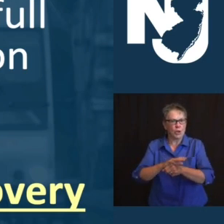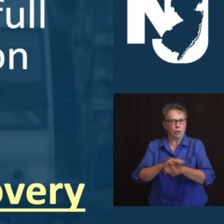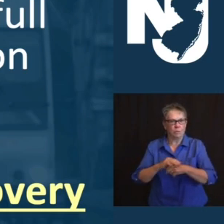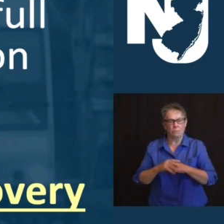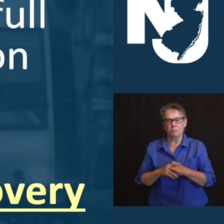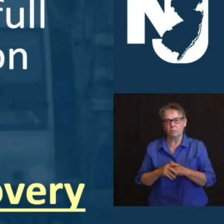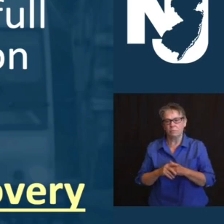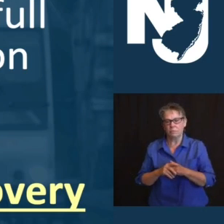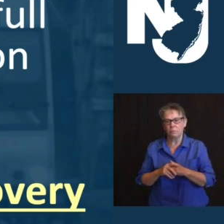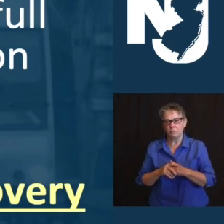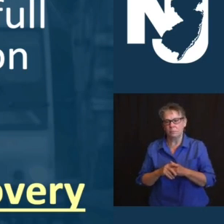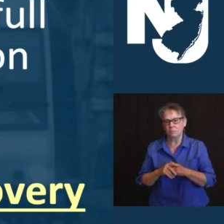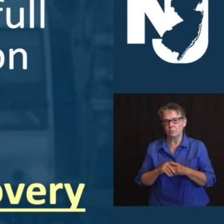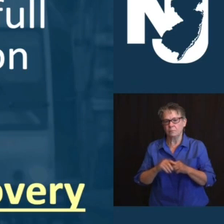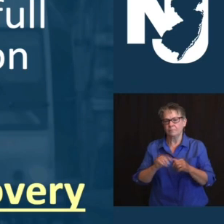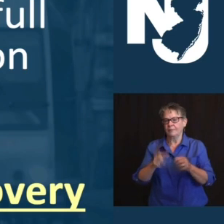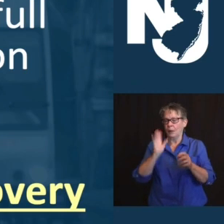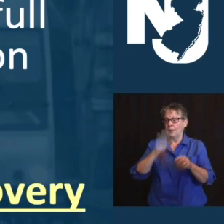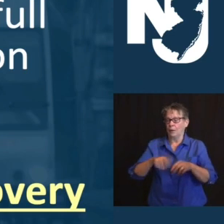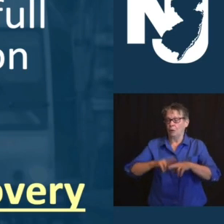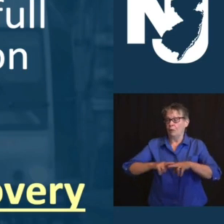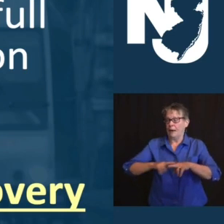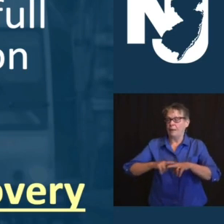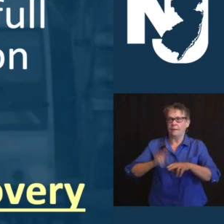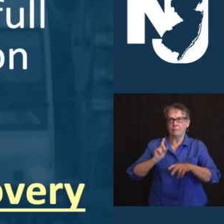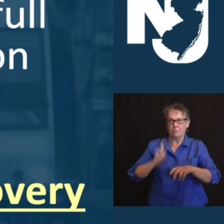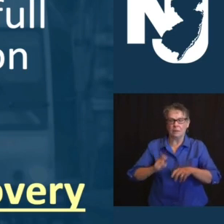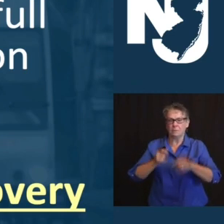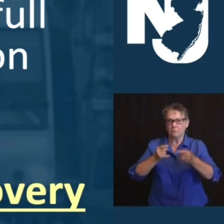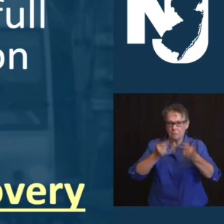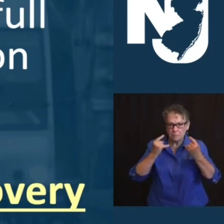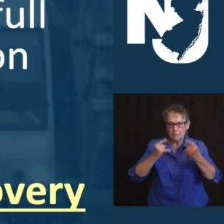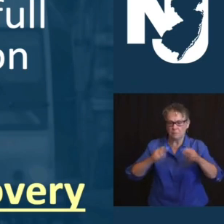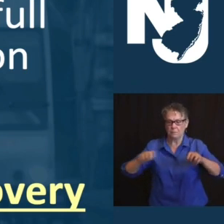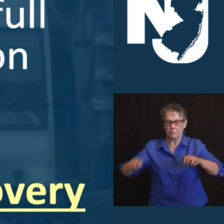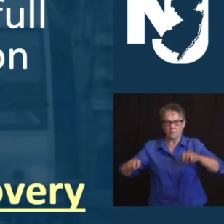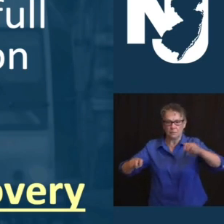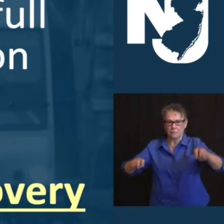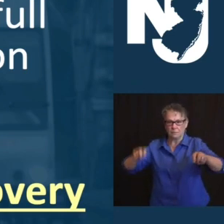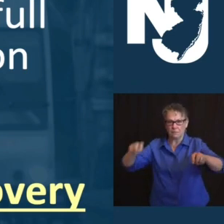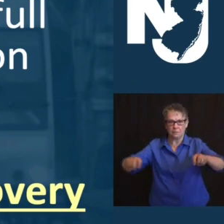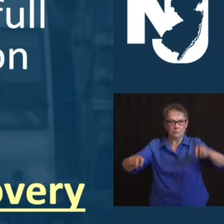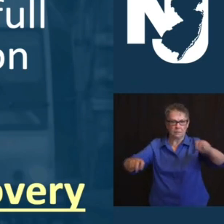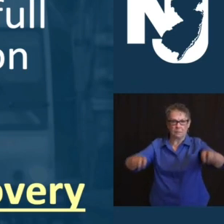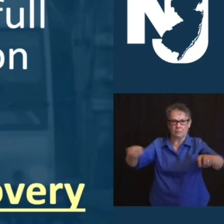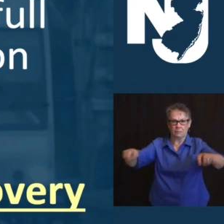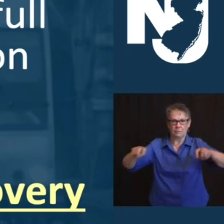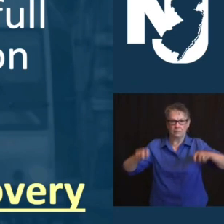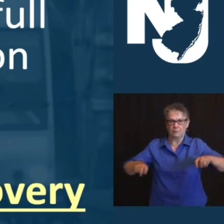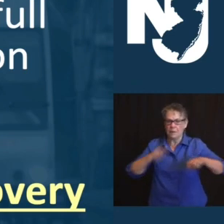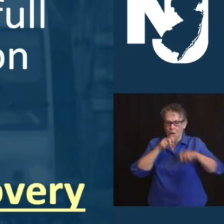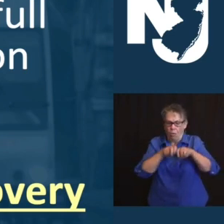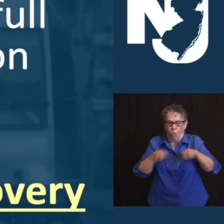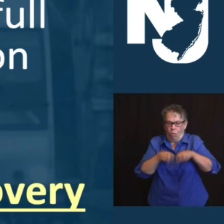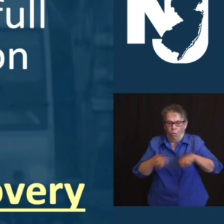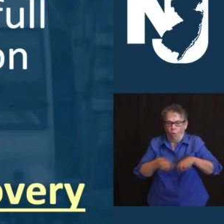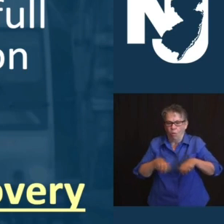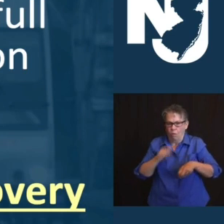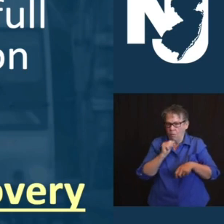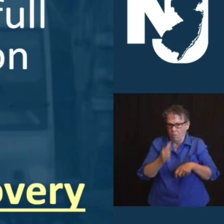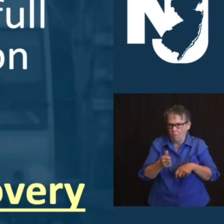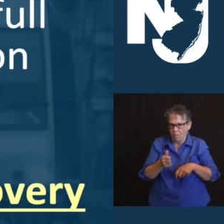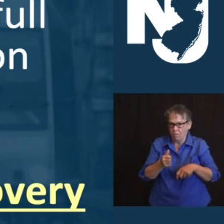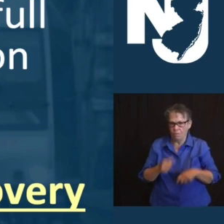protocols among commuters so they can have trust in NJ Transit to safeguard their rides to and from work. And